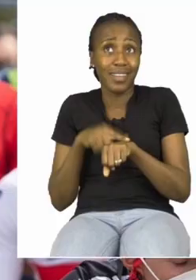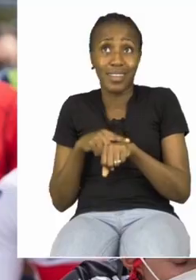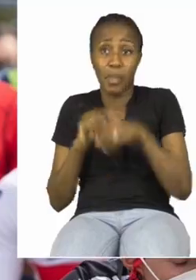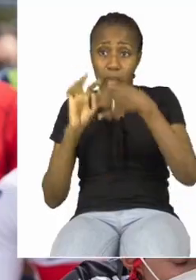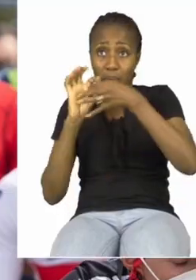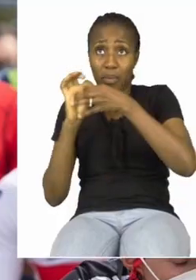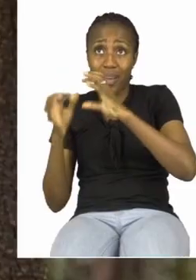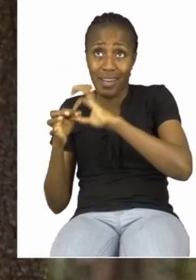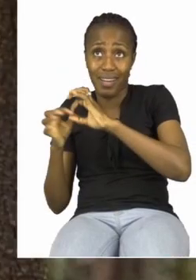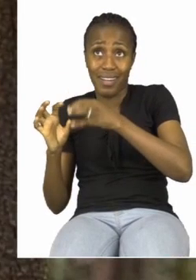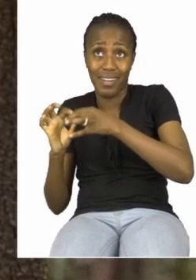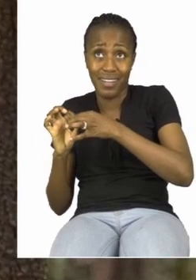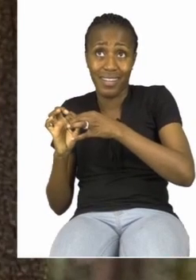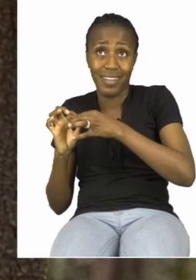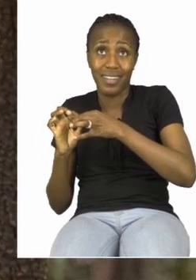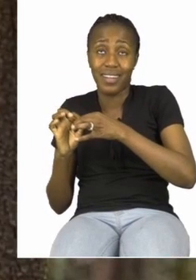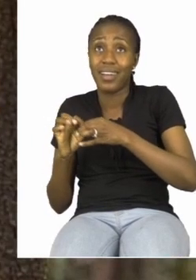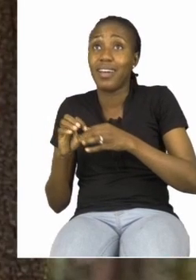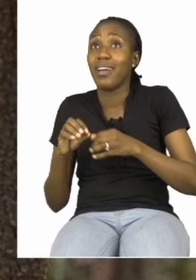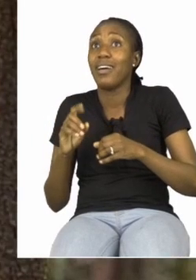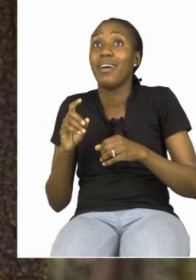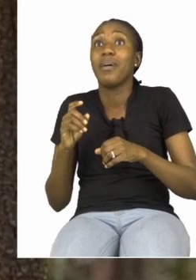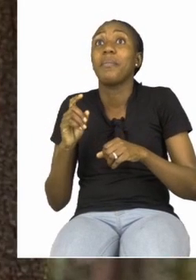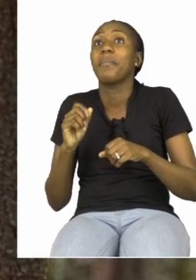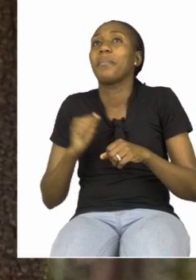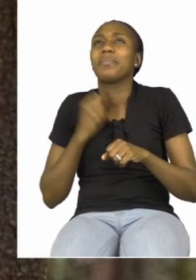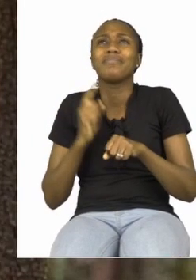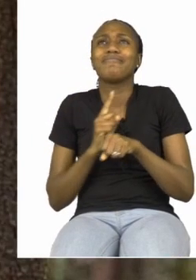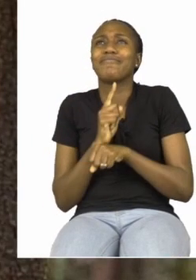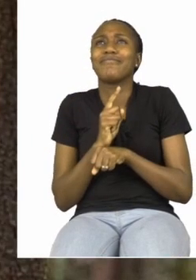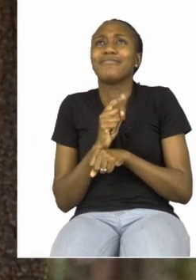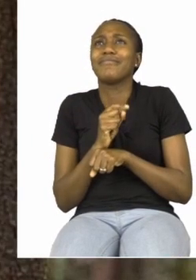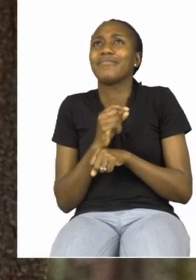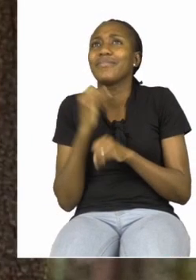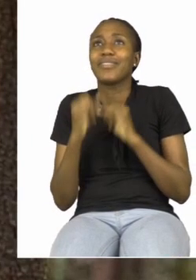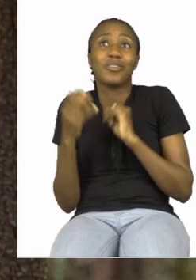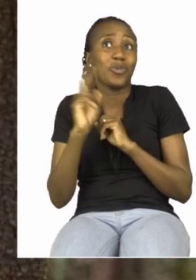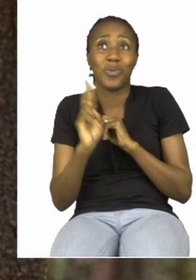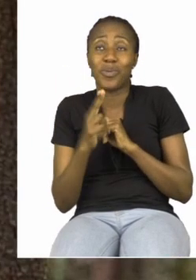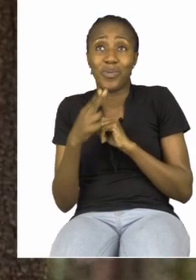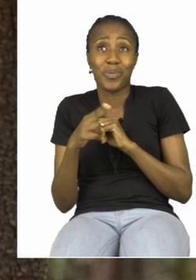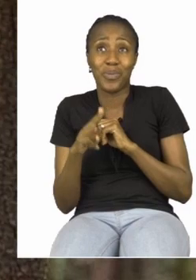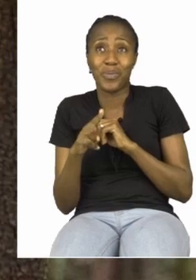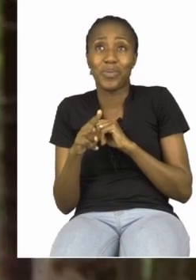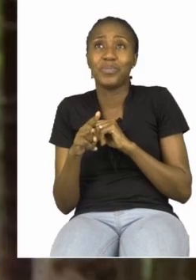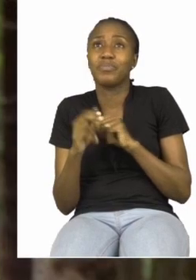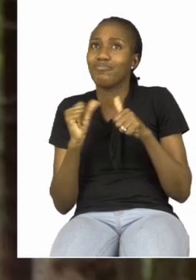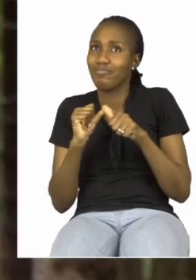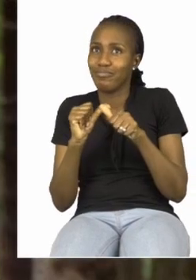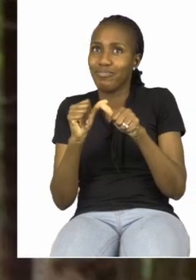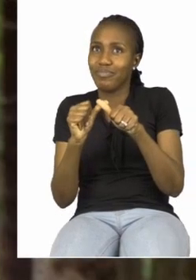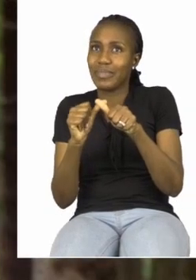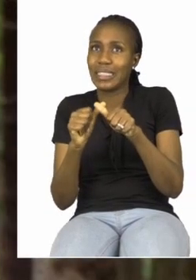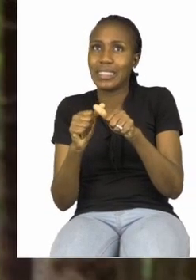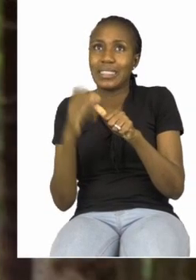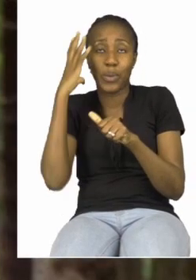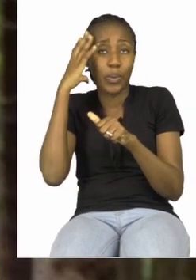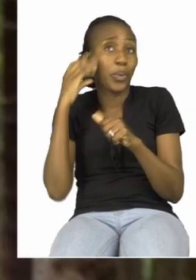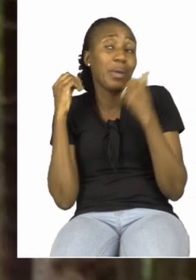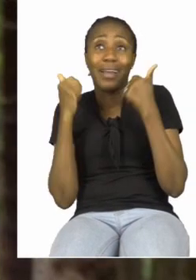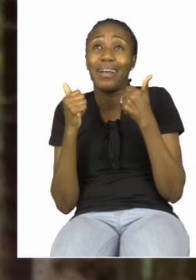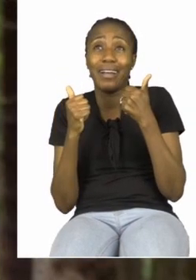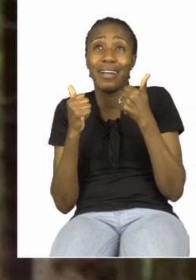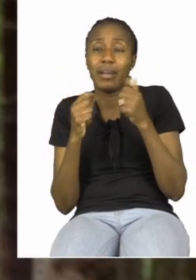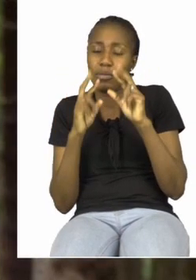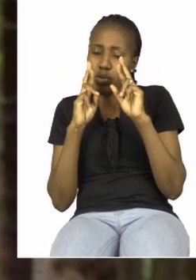not my last. Very, very special experience, I must say. And hopefully in 3 years'